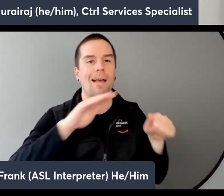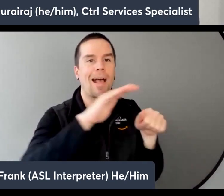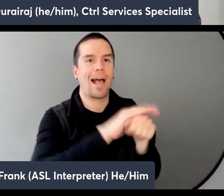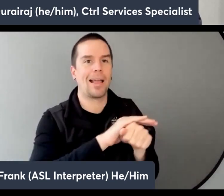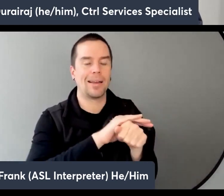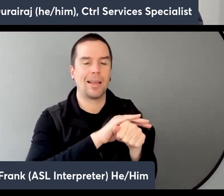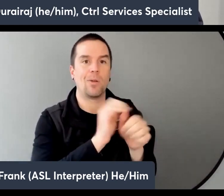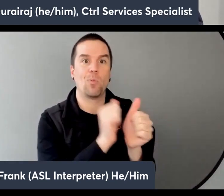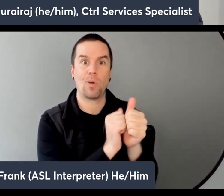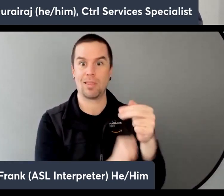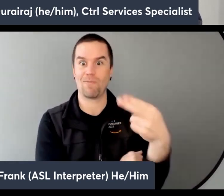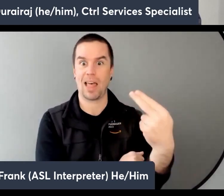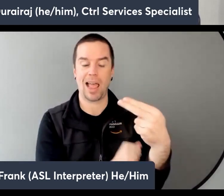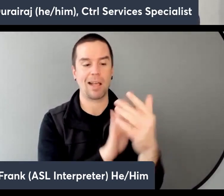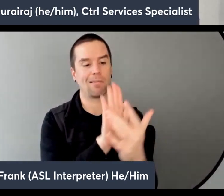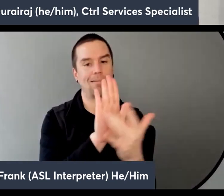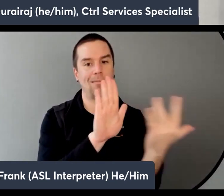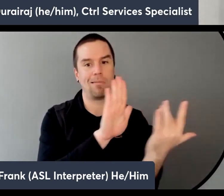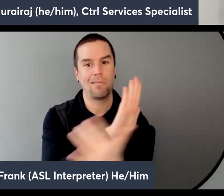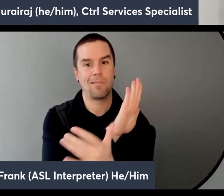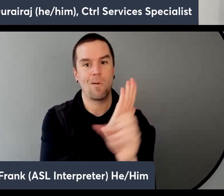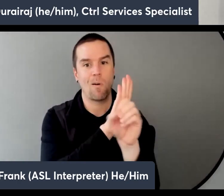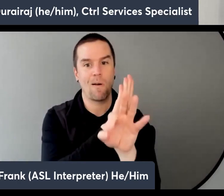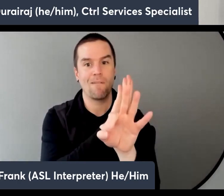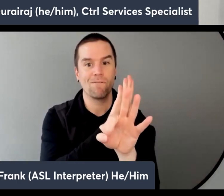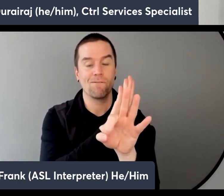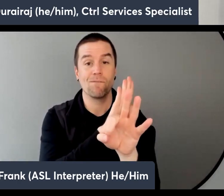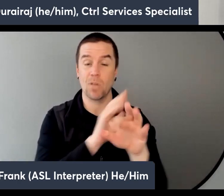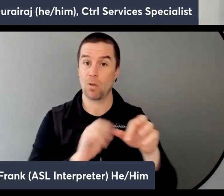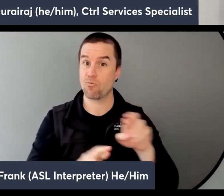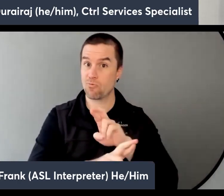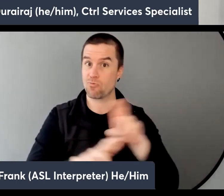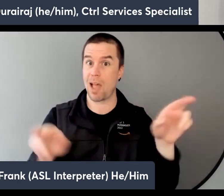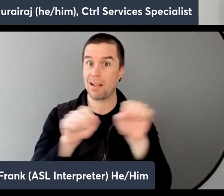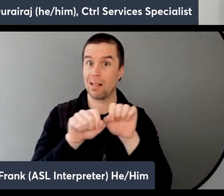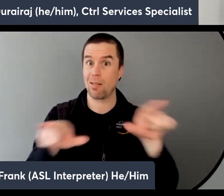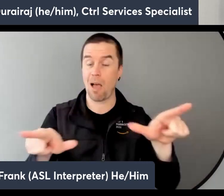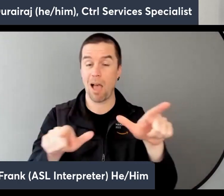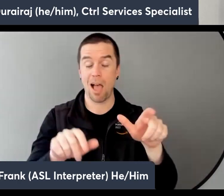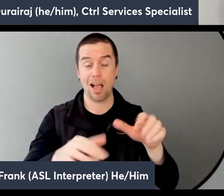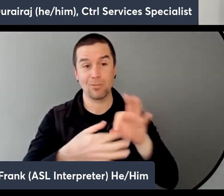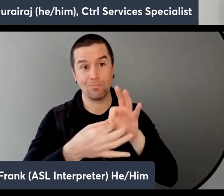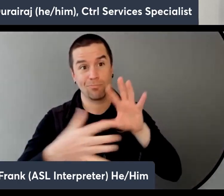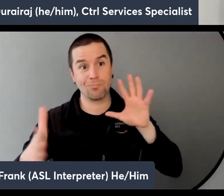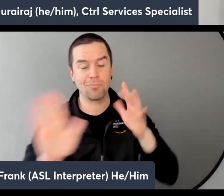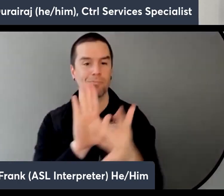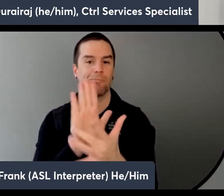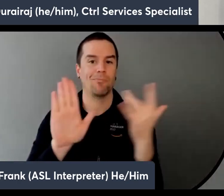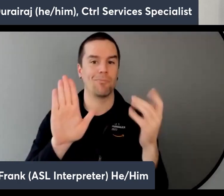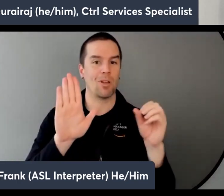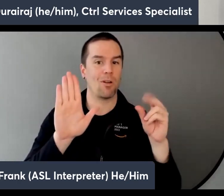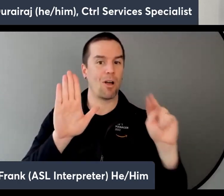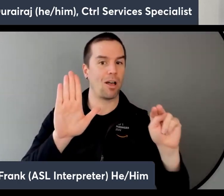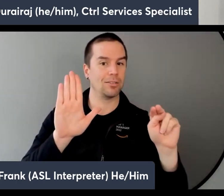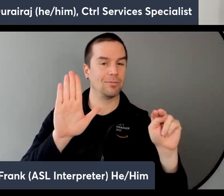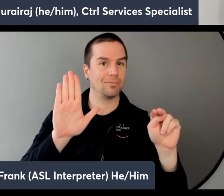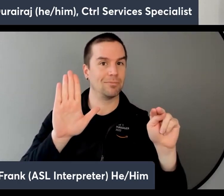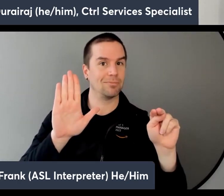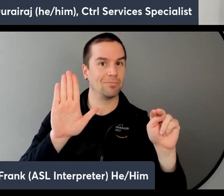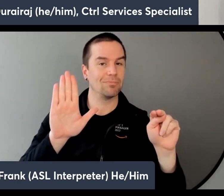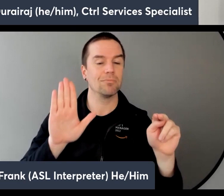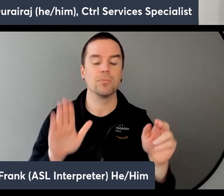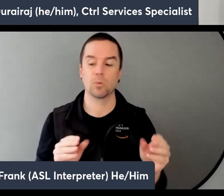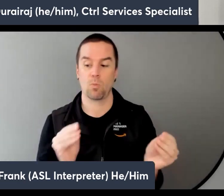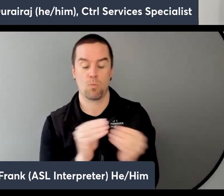when the time of the launch comes around, you can just flip that feature flag on. So it's basically like a much